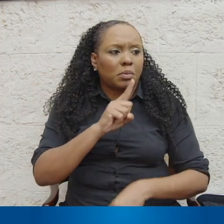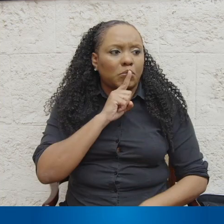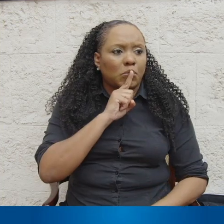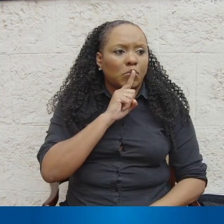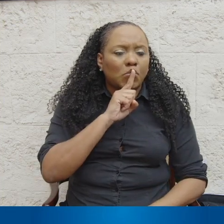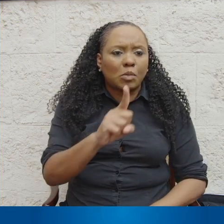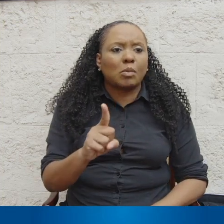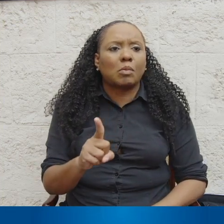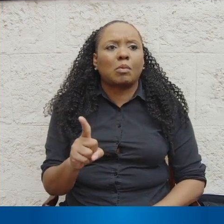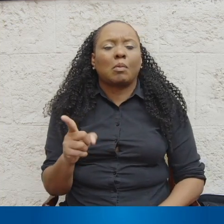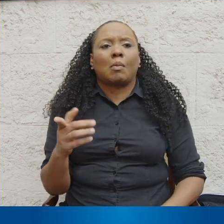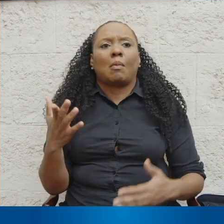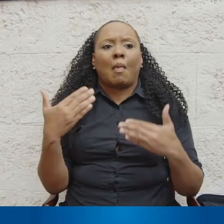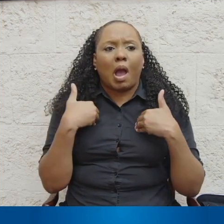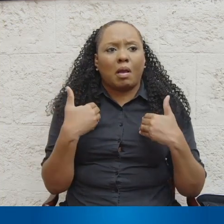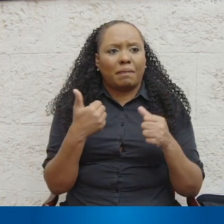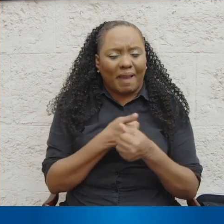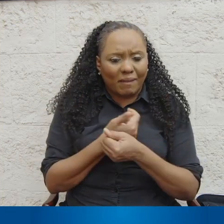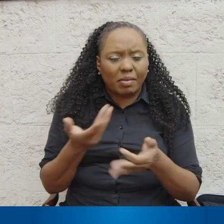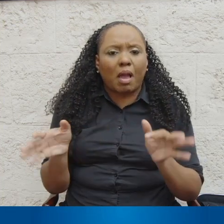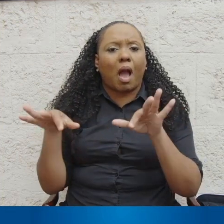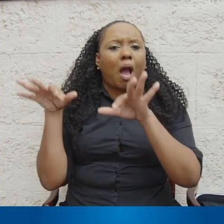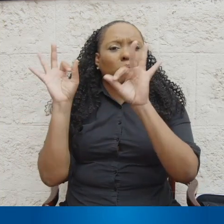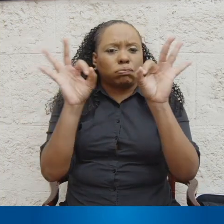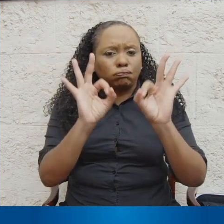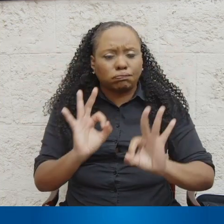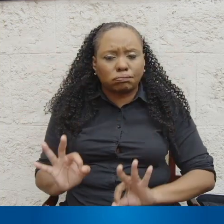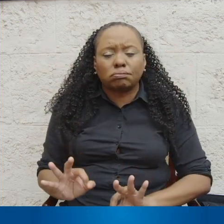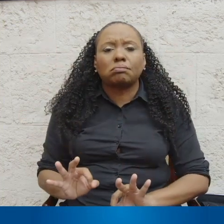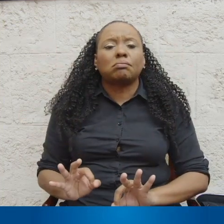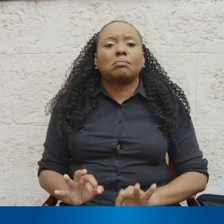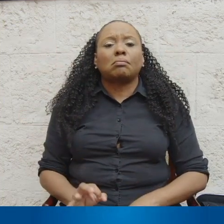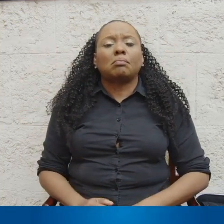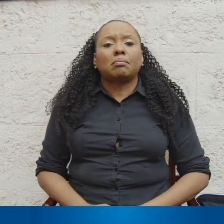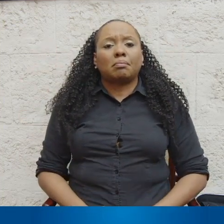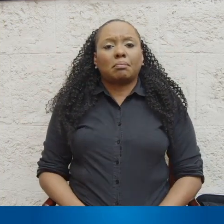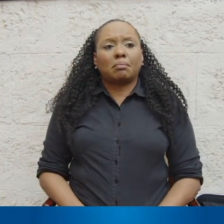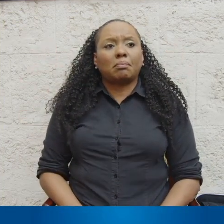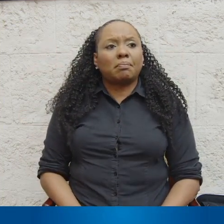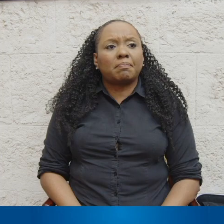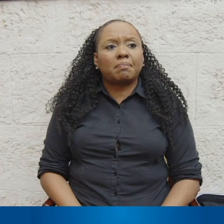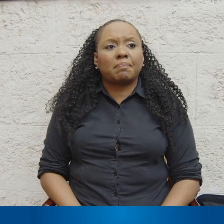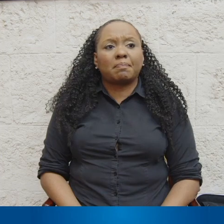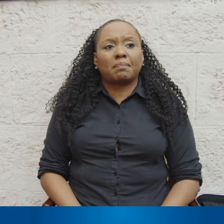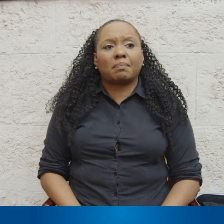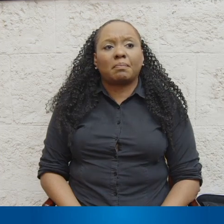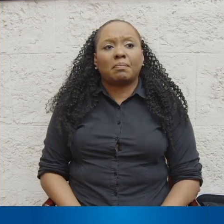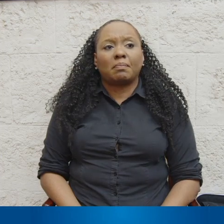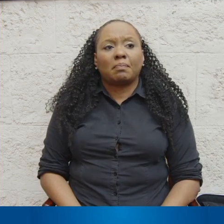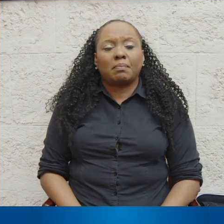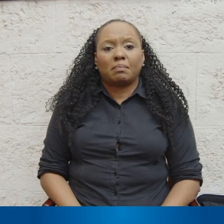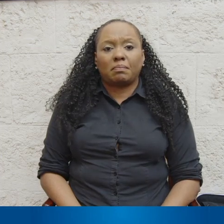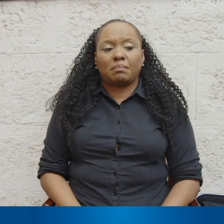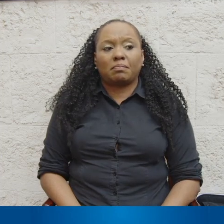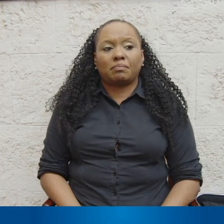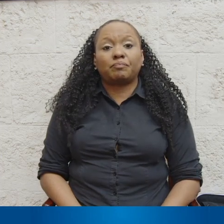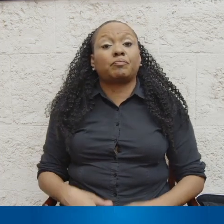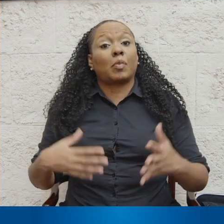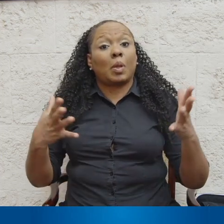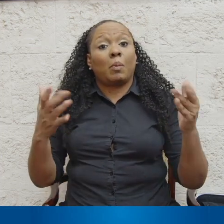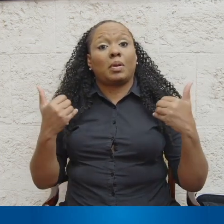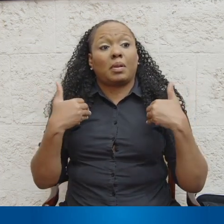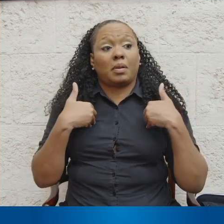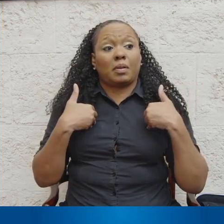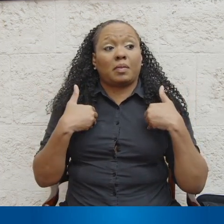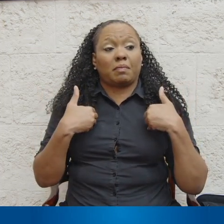podium finishes going forward. Coming out of this, we are expecting that we will have a Sports Development Act that will seek to